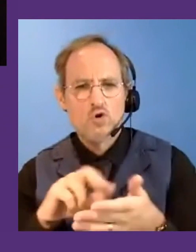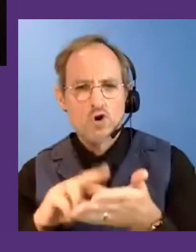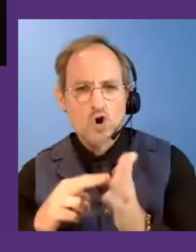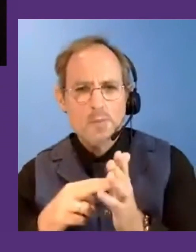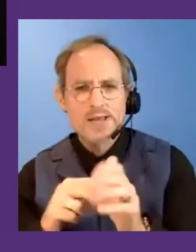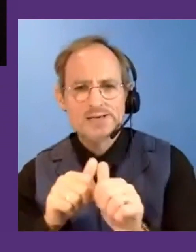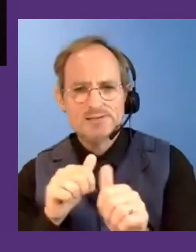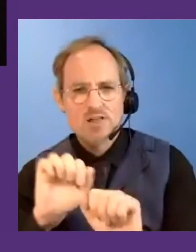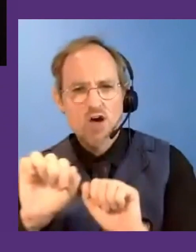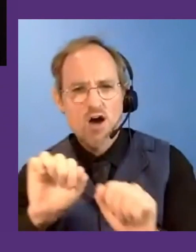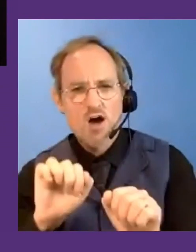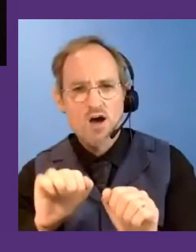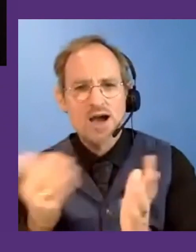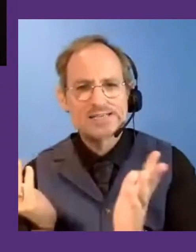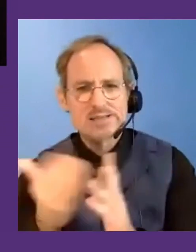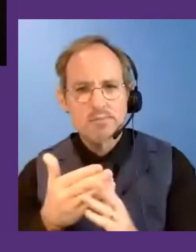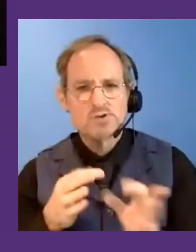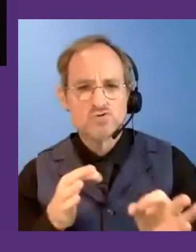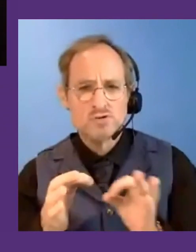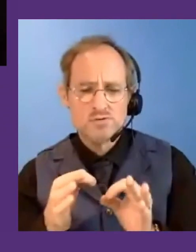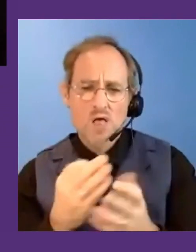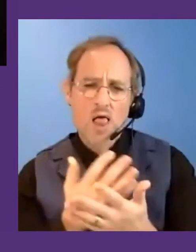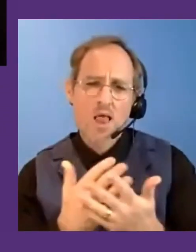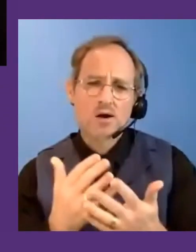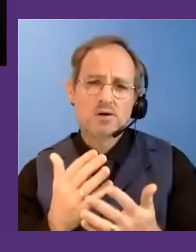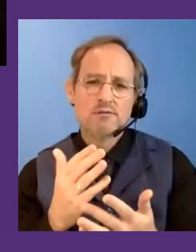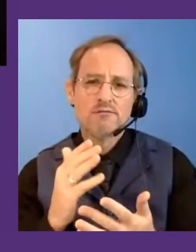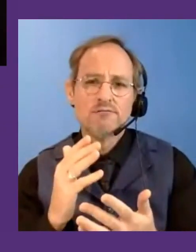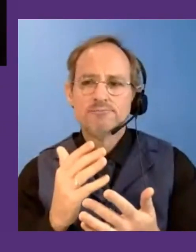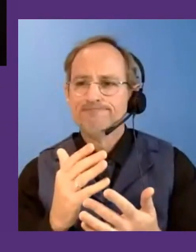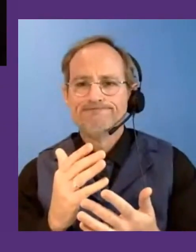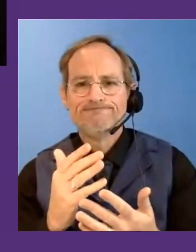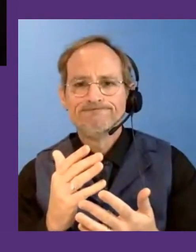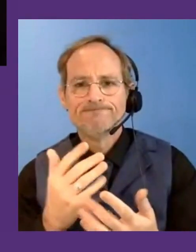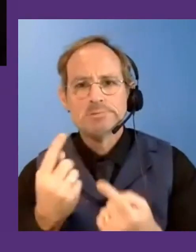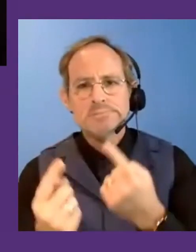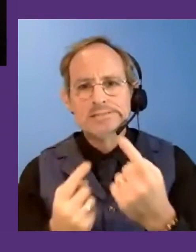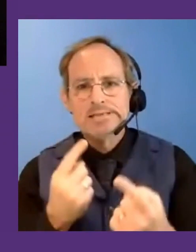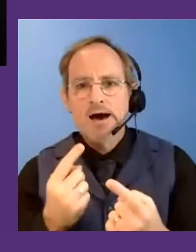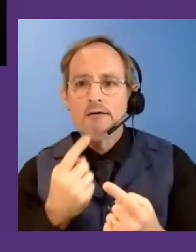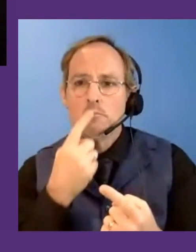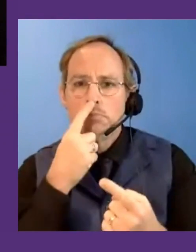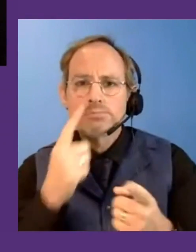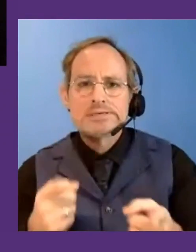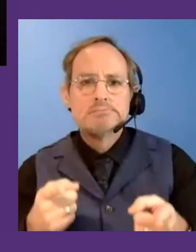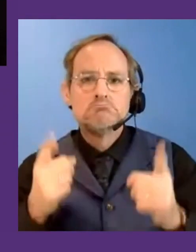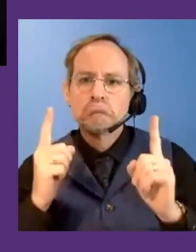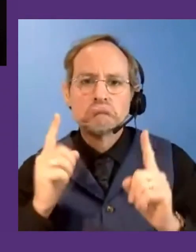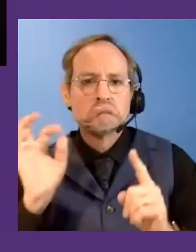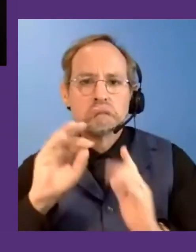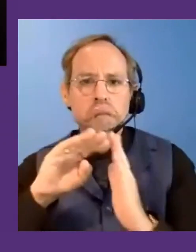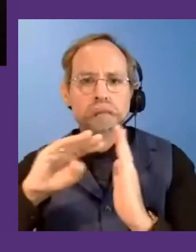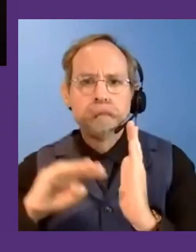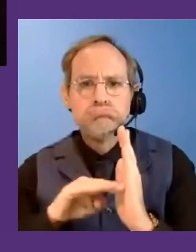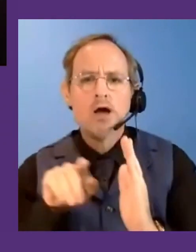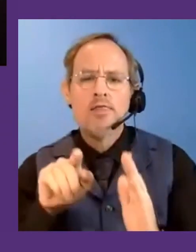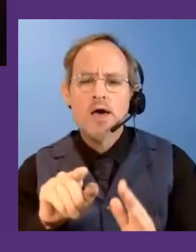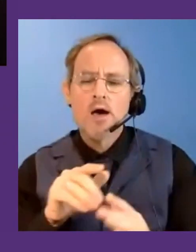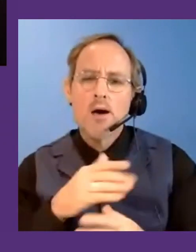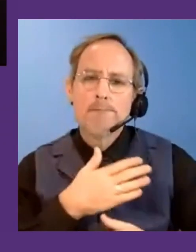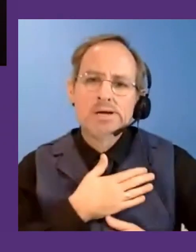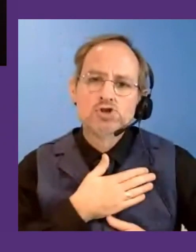lot of the times it's passionate people in an organization. They might not be very high up in the organization, but they want to make it accessible and